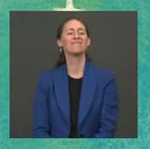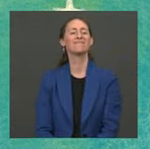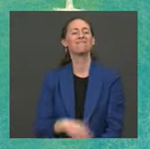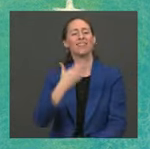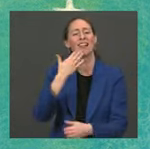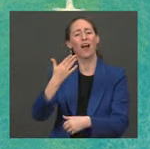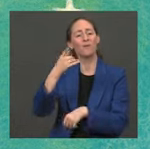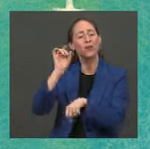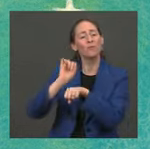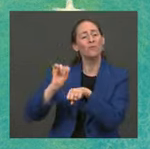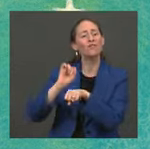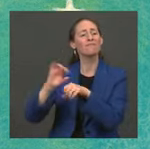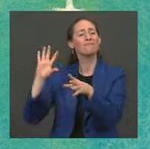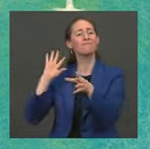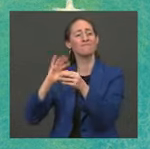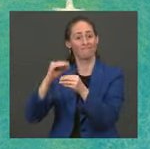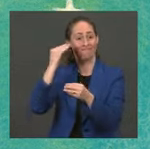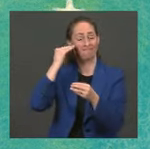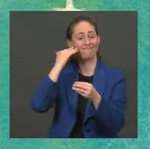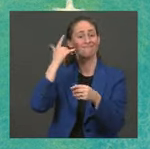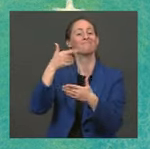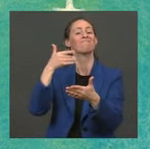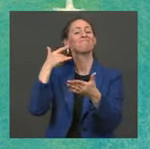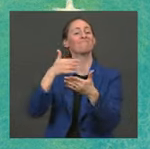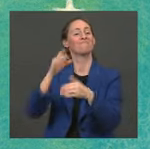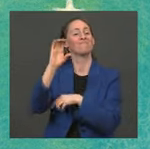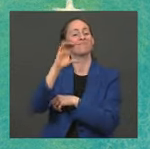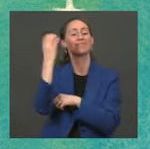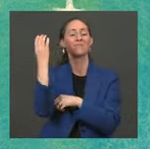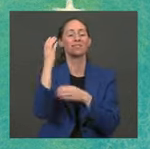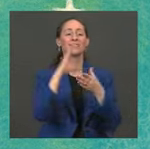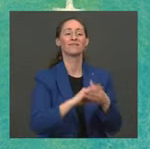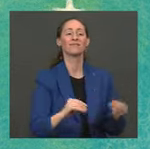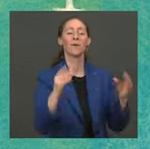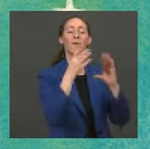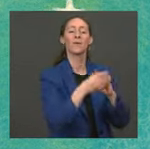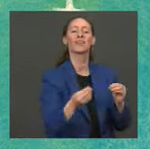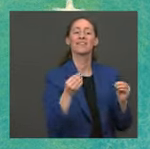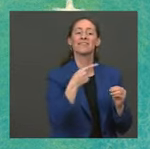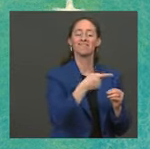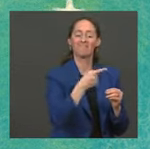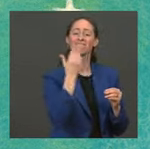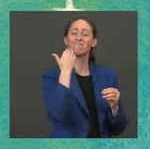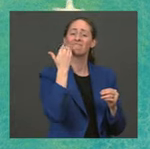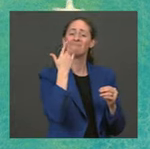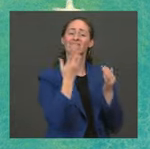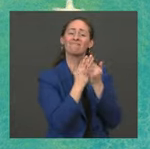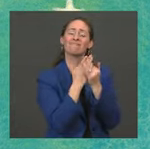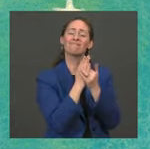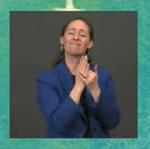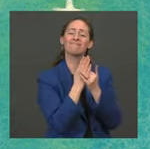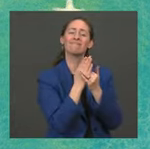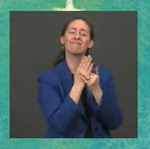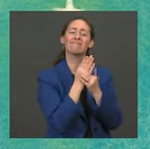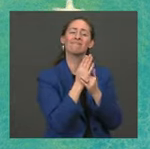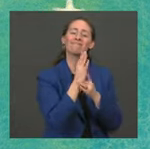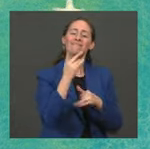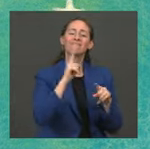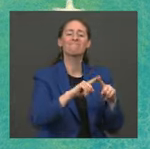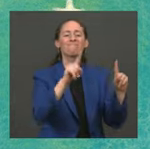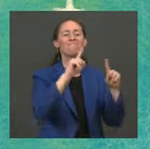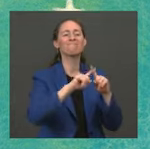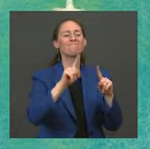the Magi traveled from afar, each bearing unique and precious gifts. They didn't know their destination, but